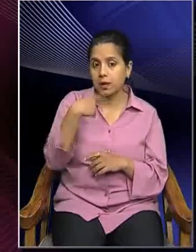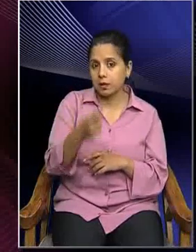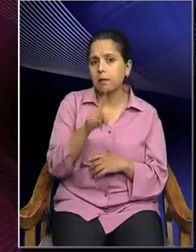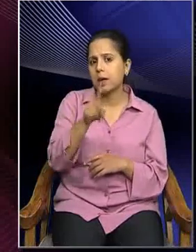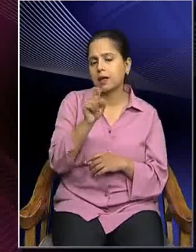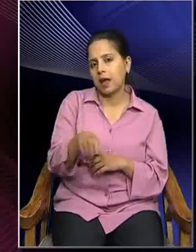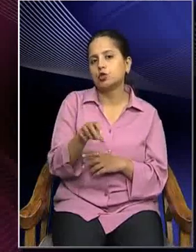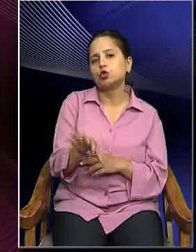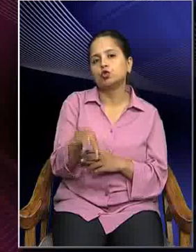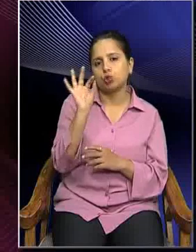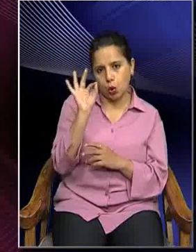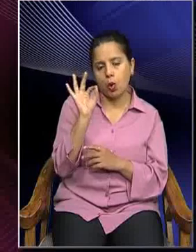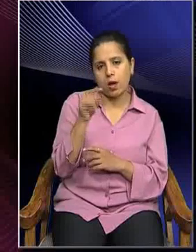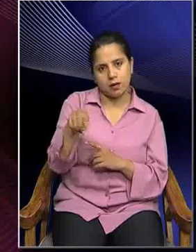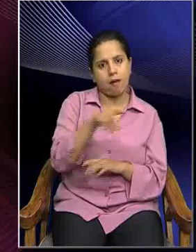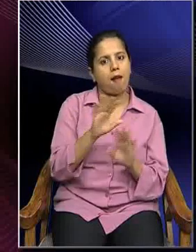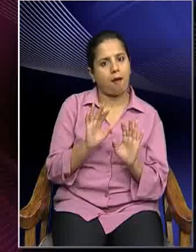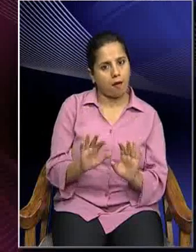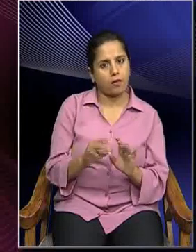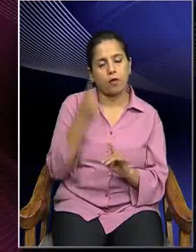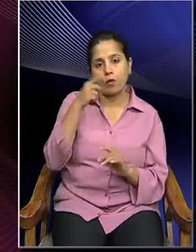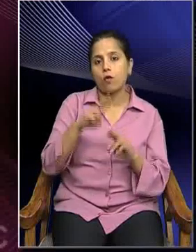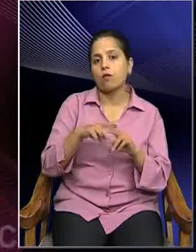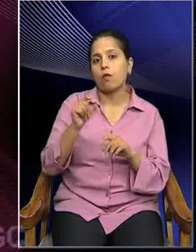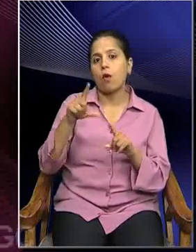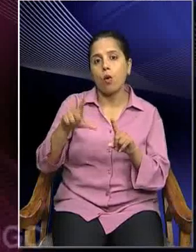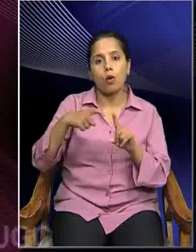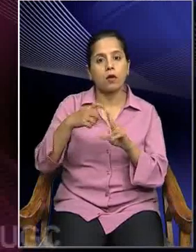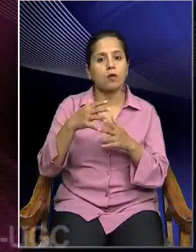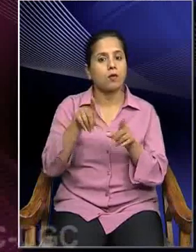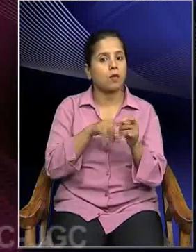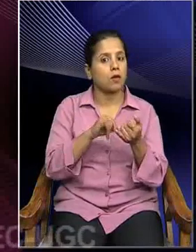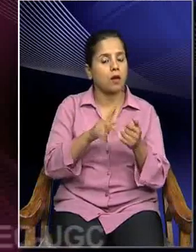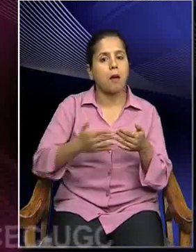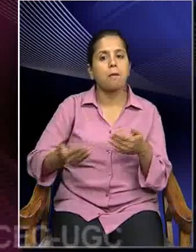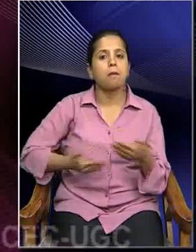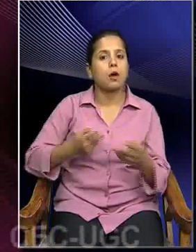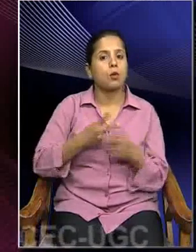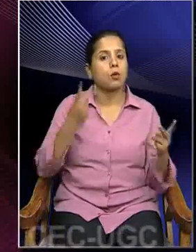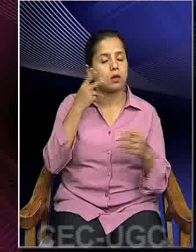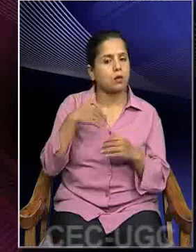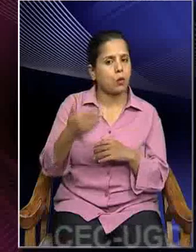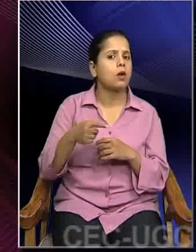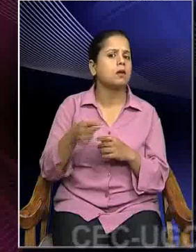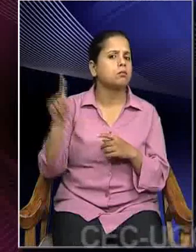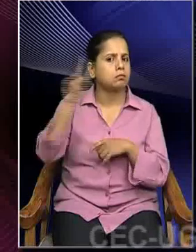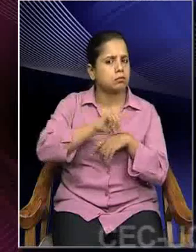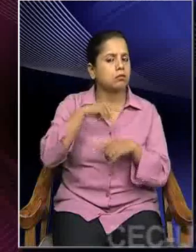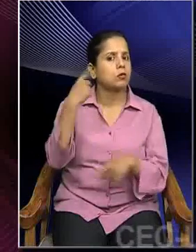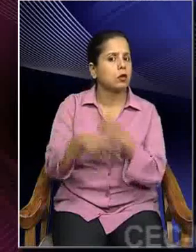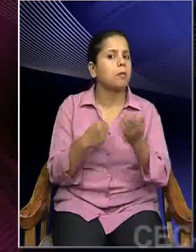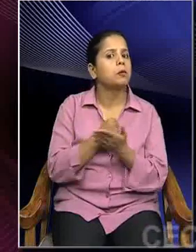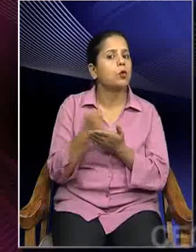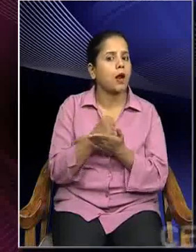a choice is there. So folkways direct appropriate behavior in the day-to-day practice